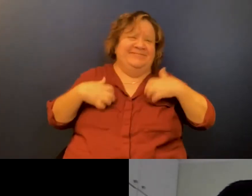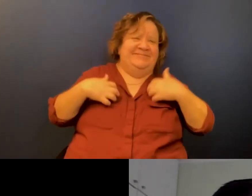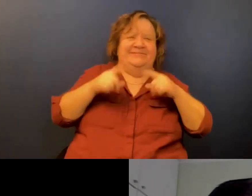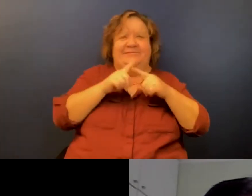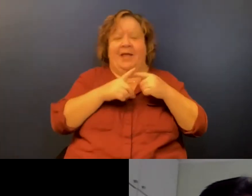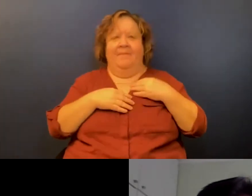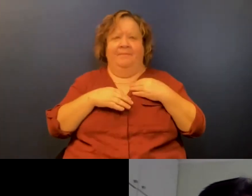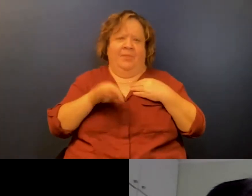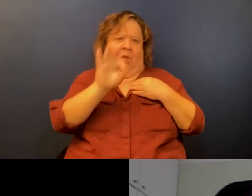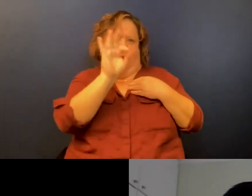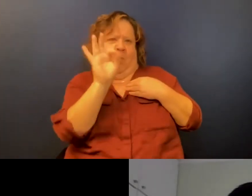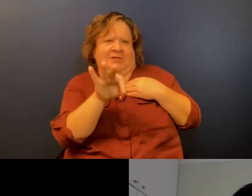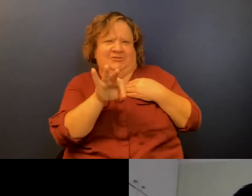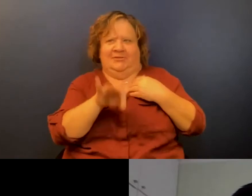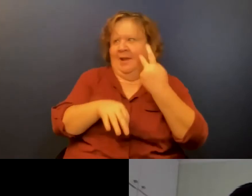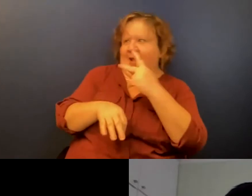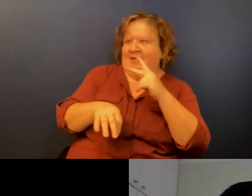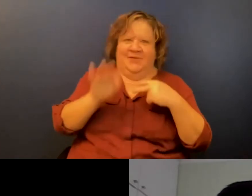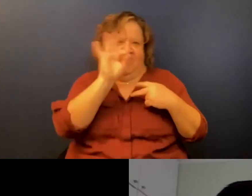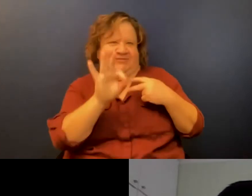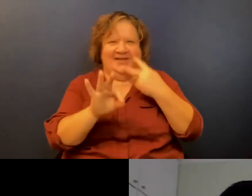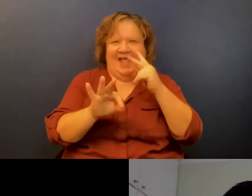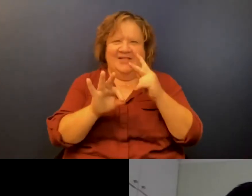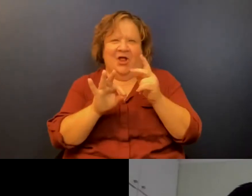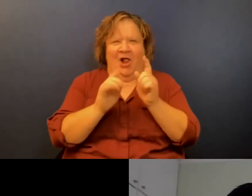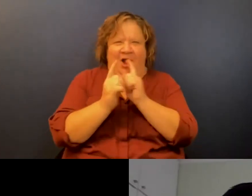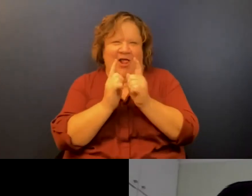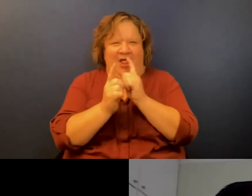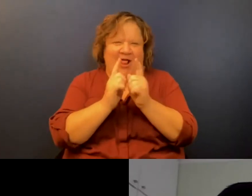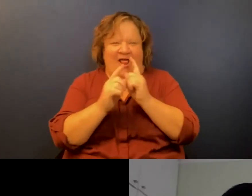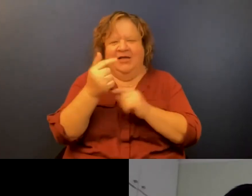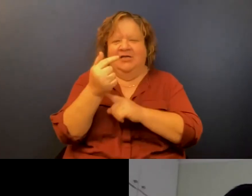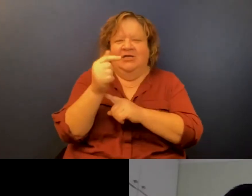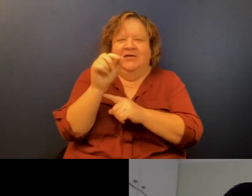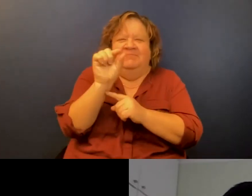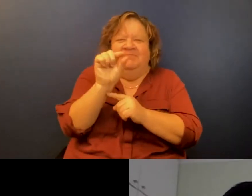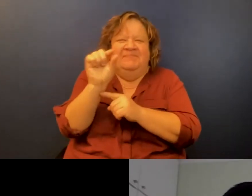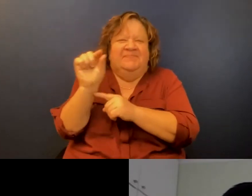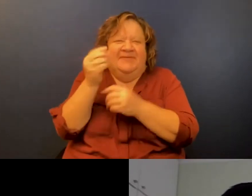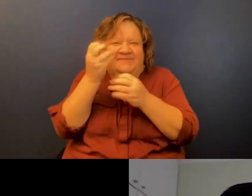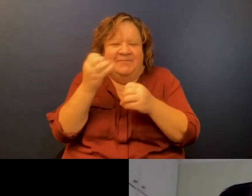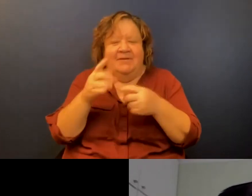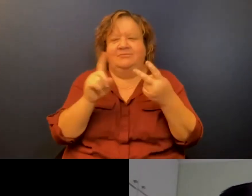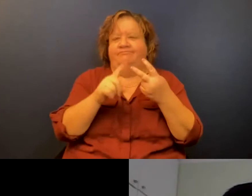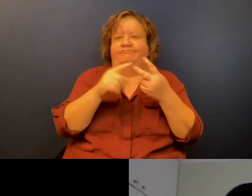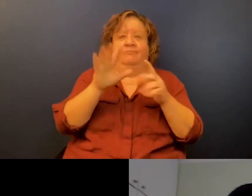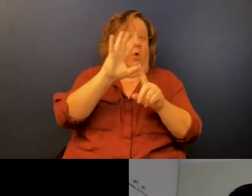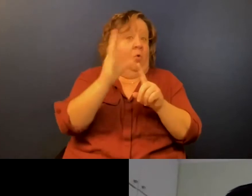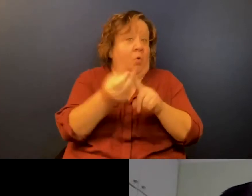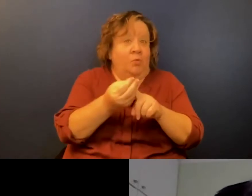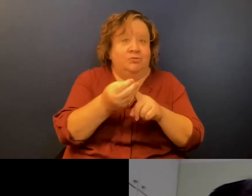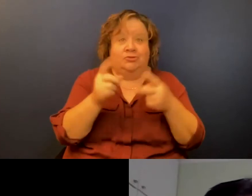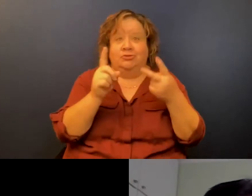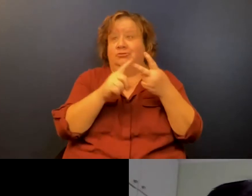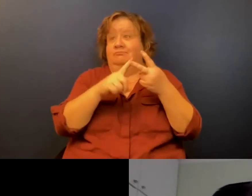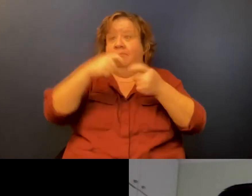with questions about pop culture, about films. We also had